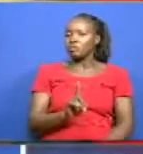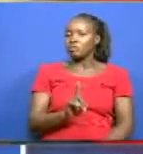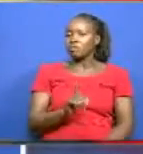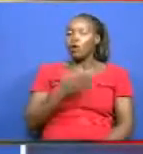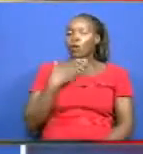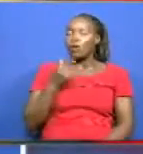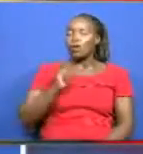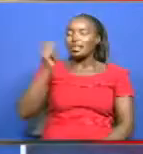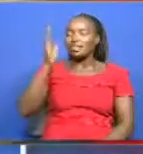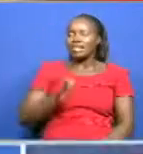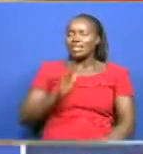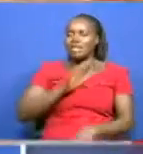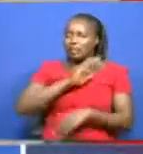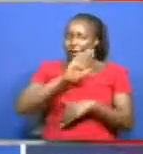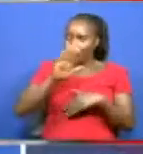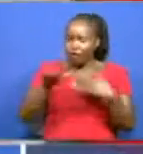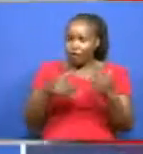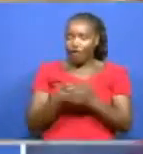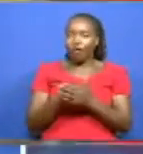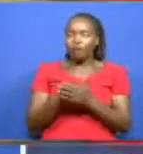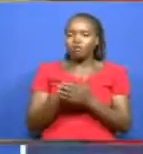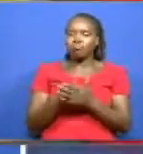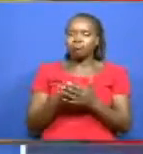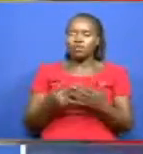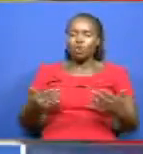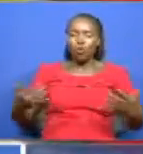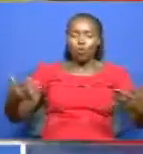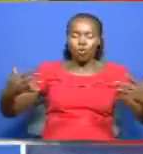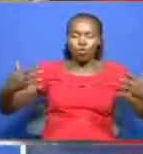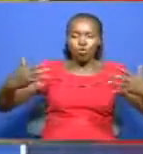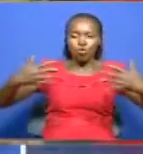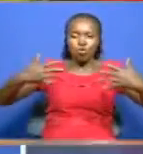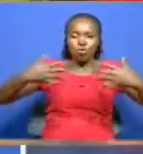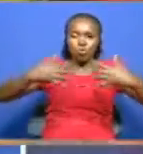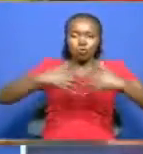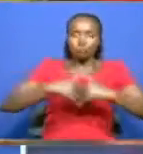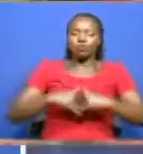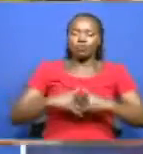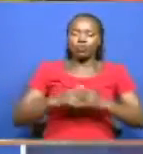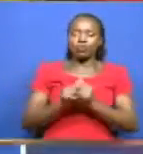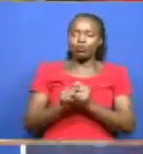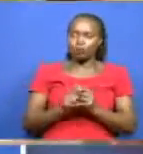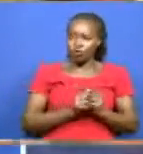tunataka Wakenya wote wakuje pamoja.